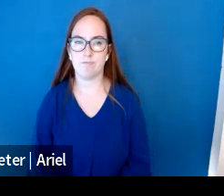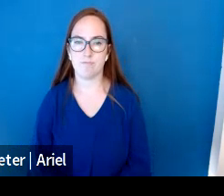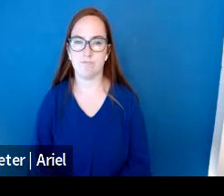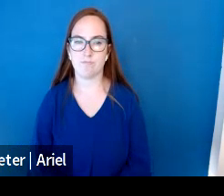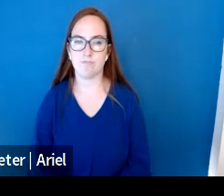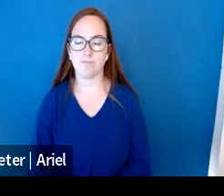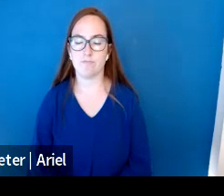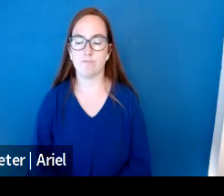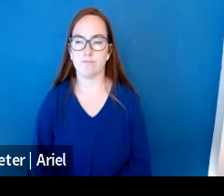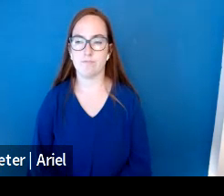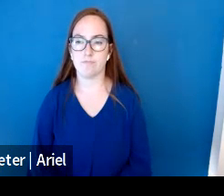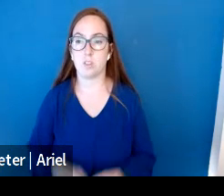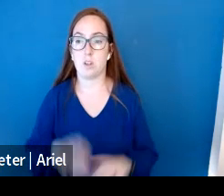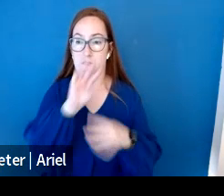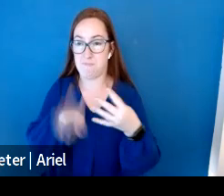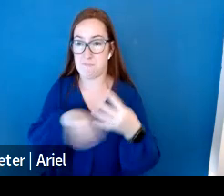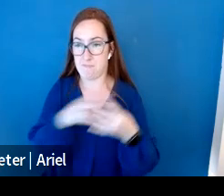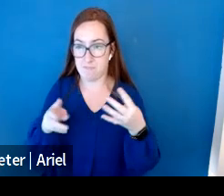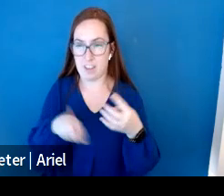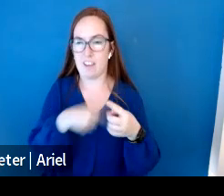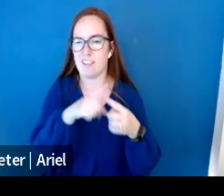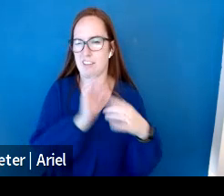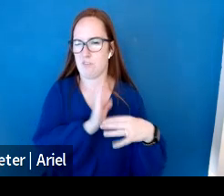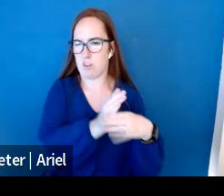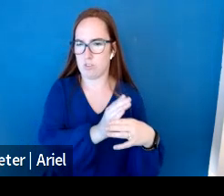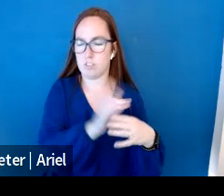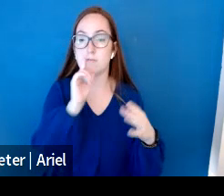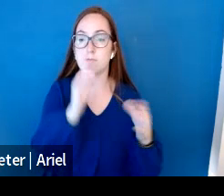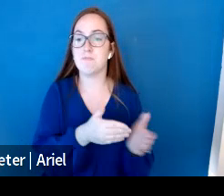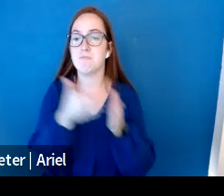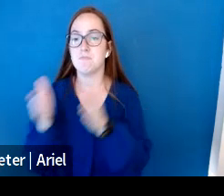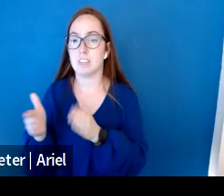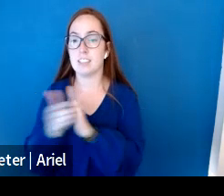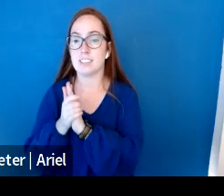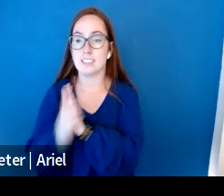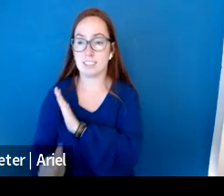And then in the skill building guide, they are